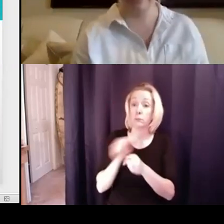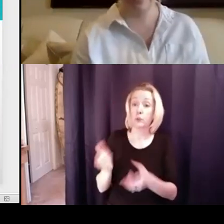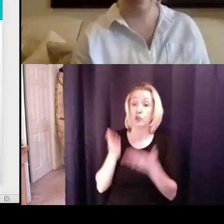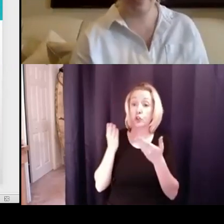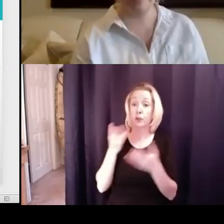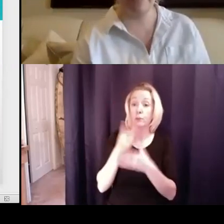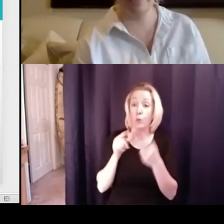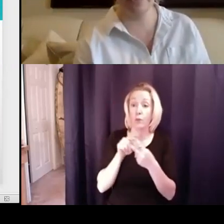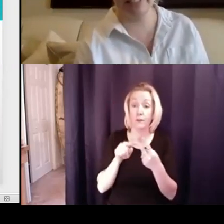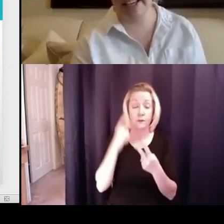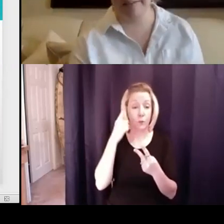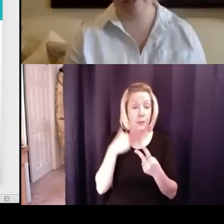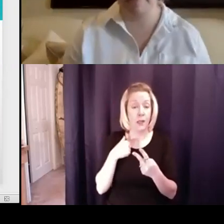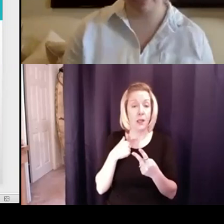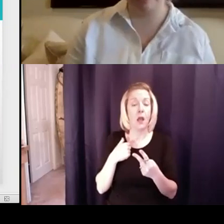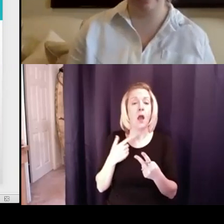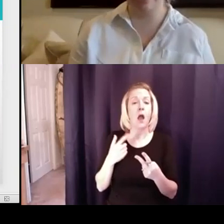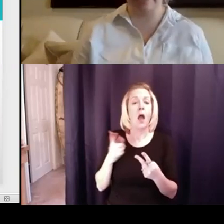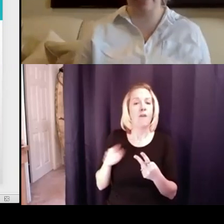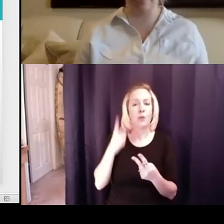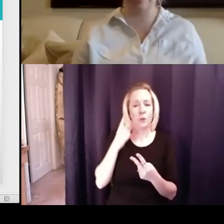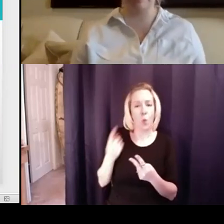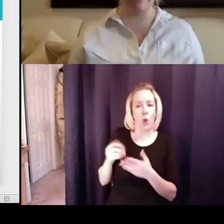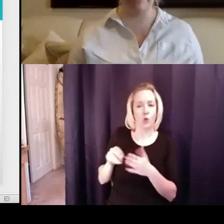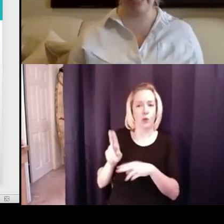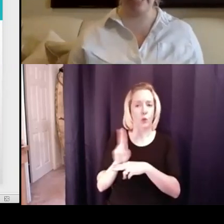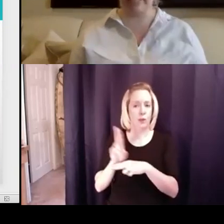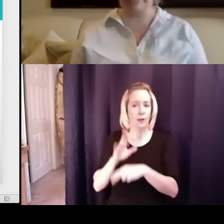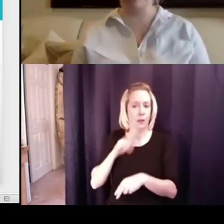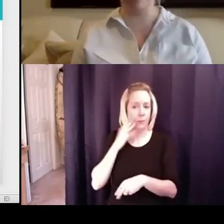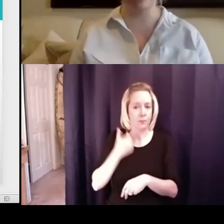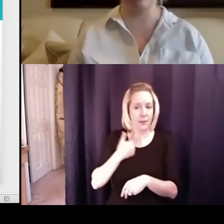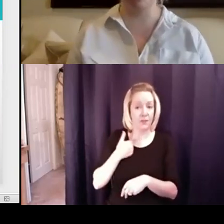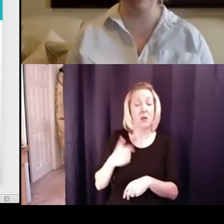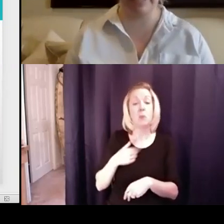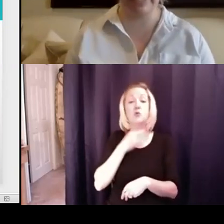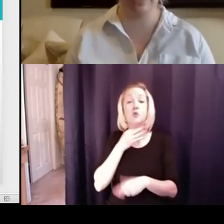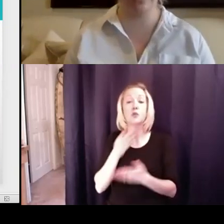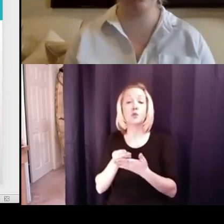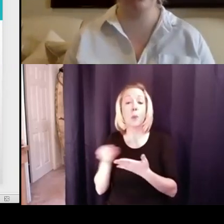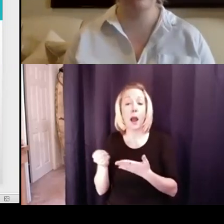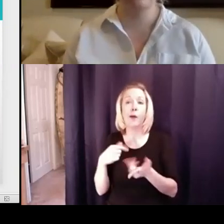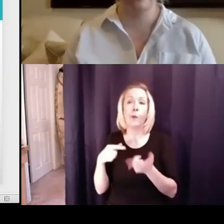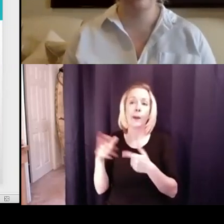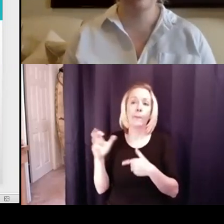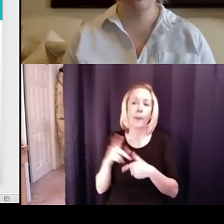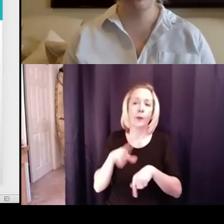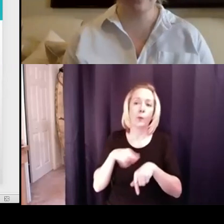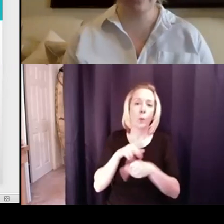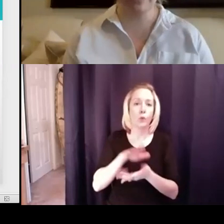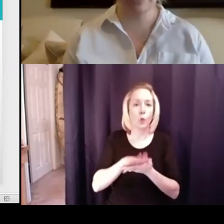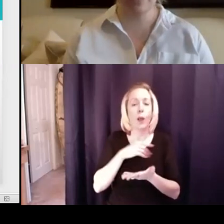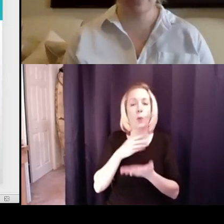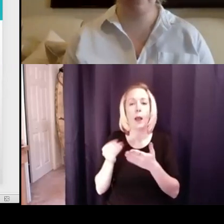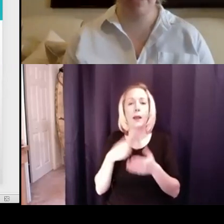I have only seen him use them. I haven't had a chance to use them yet, but I'm excited to purchase them when we get back to school. So one of